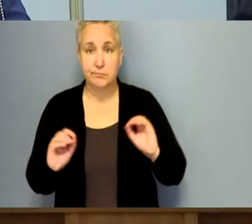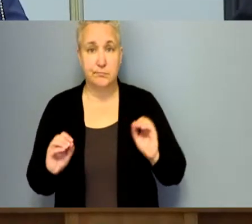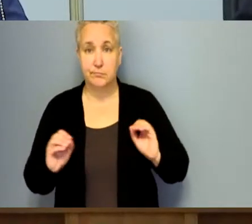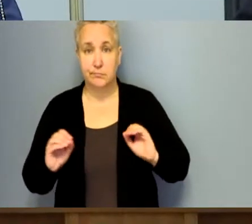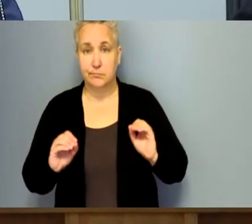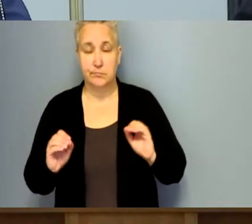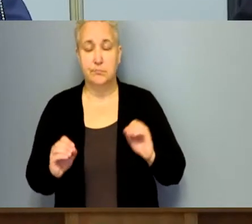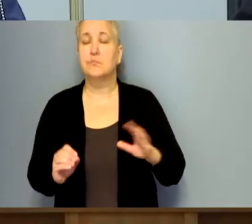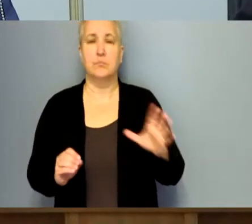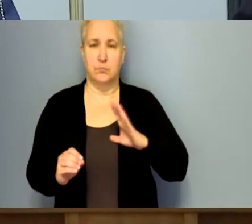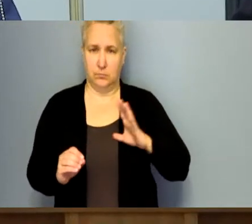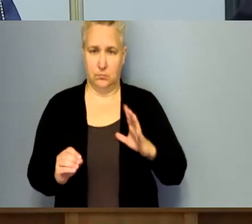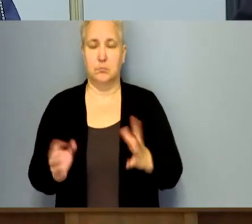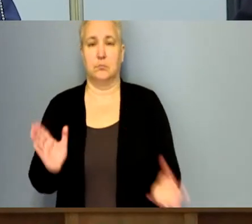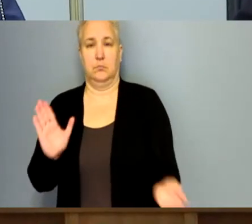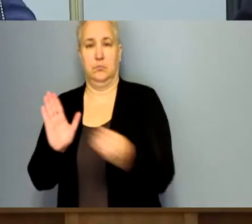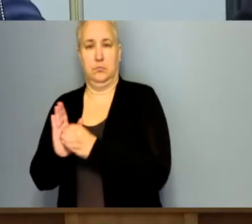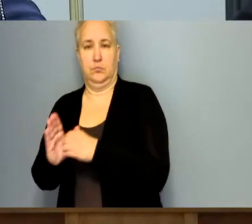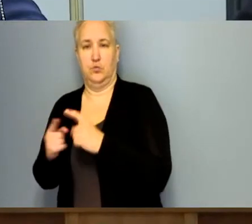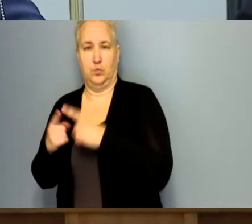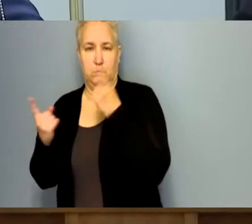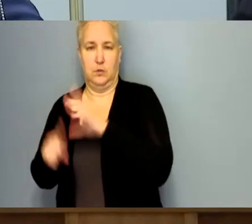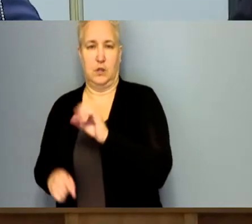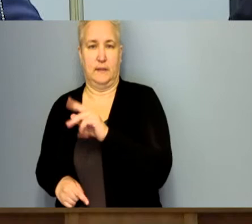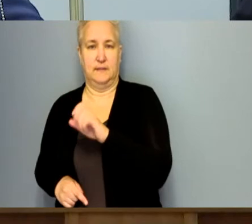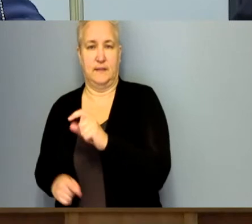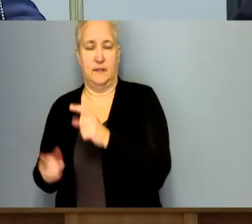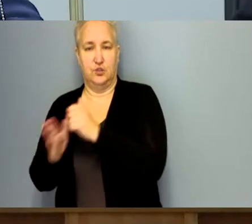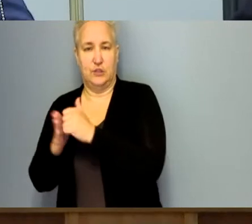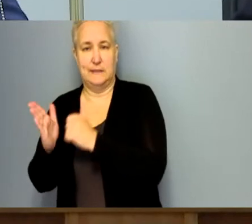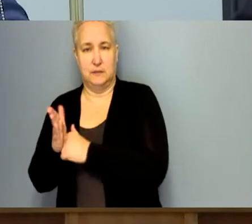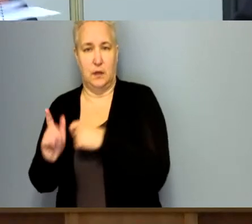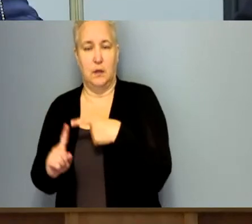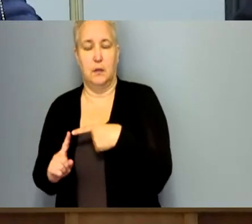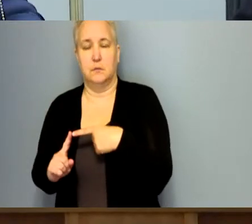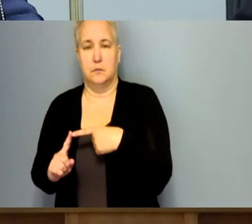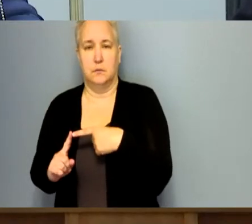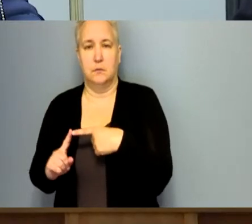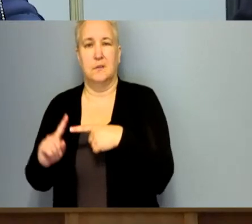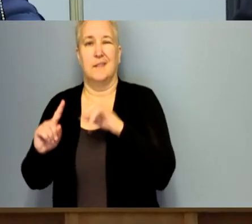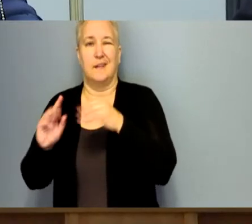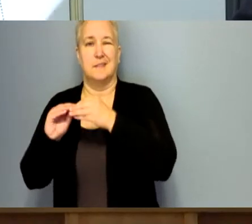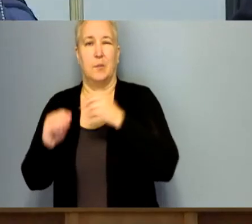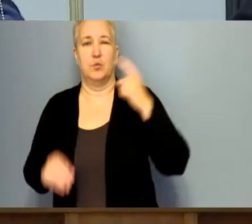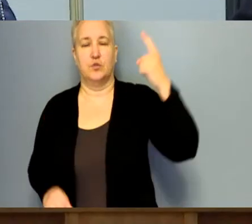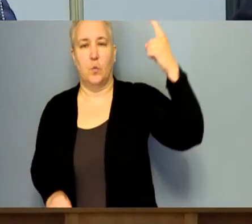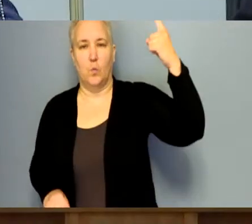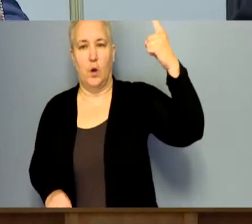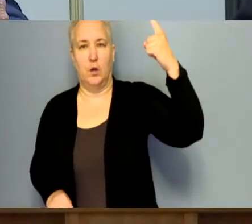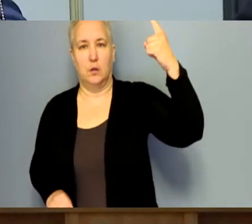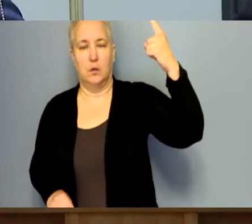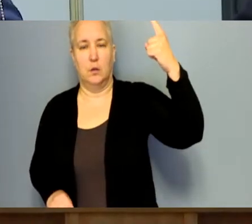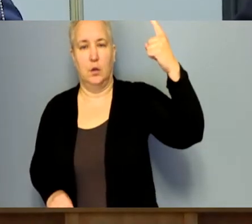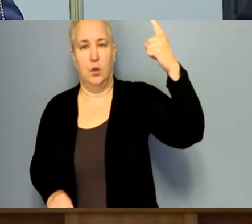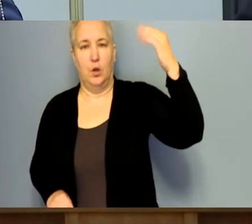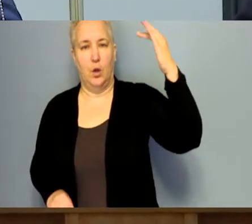not, we'll incorporate them into the consent agenda. The consent agenda is items 1